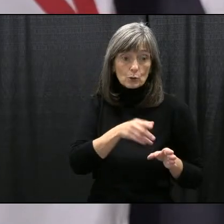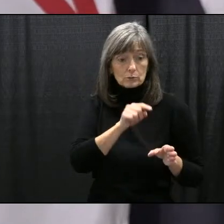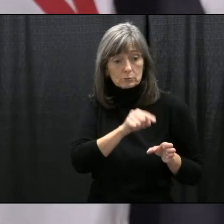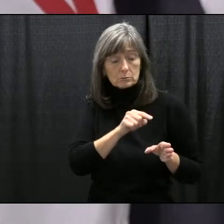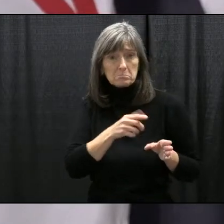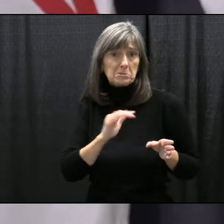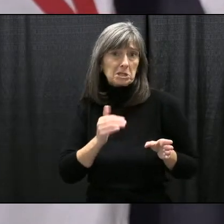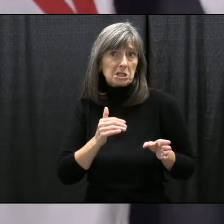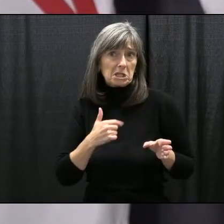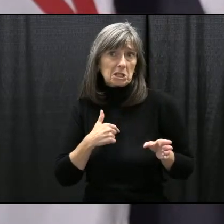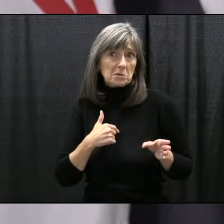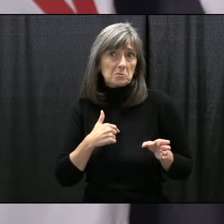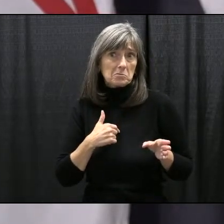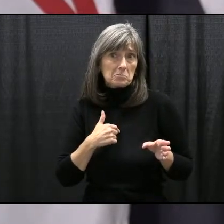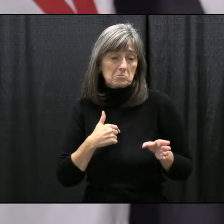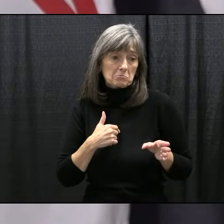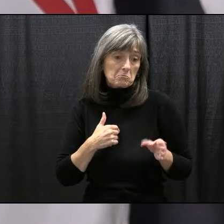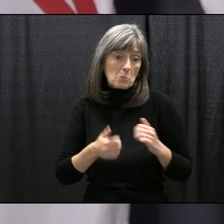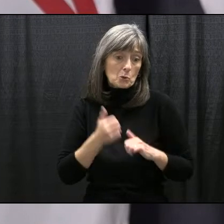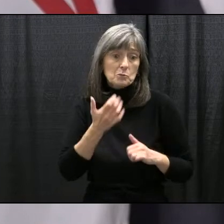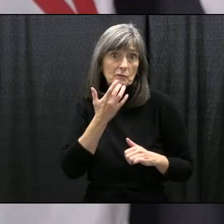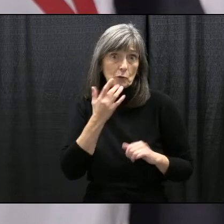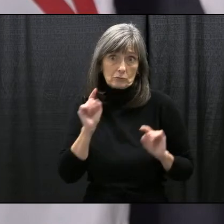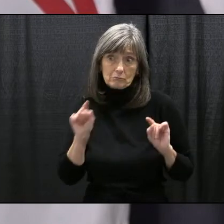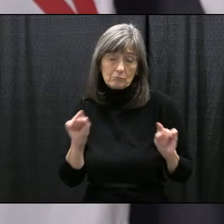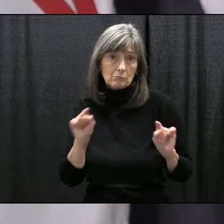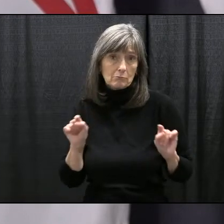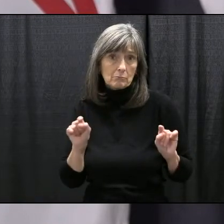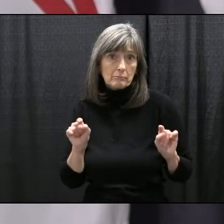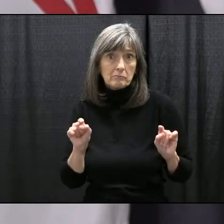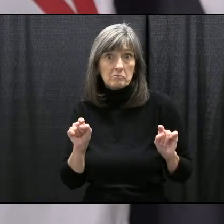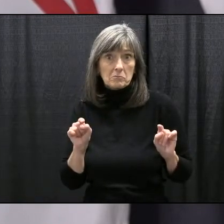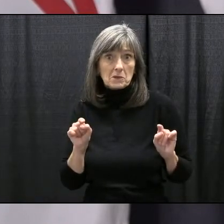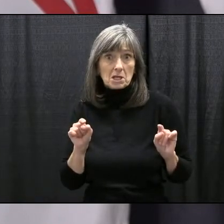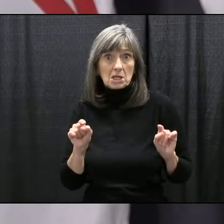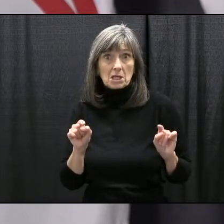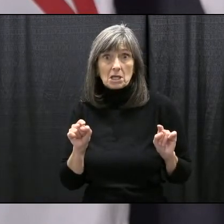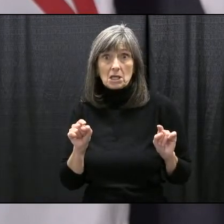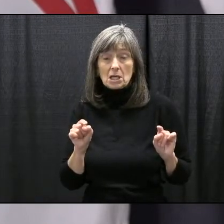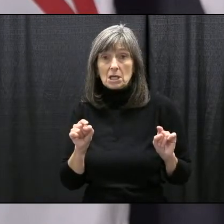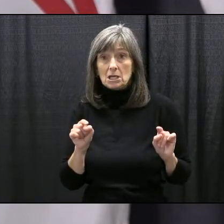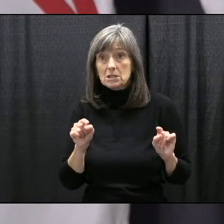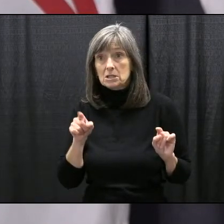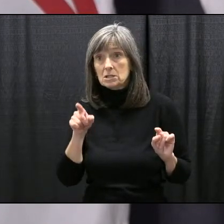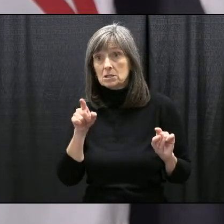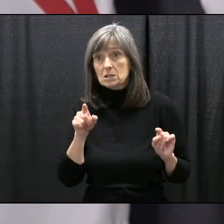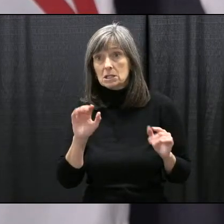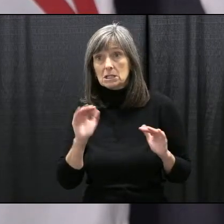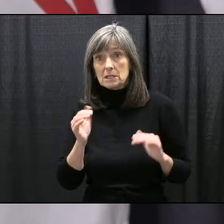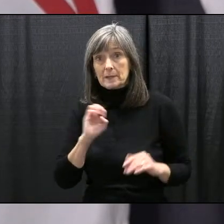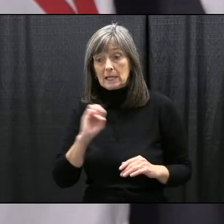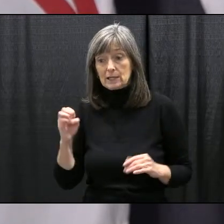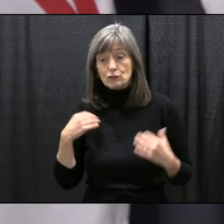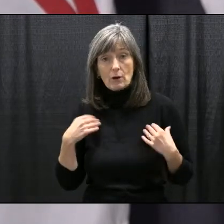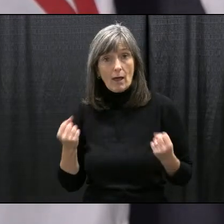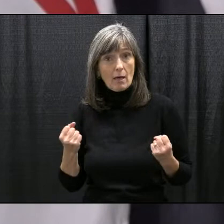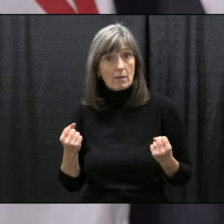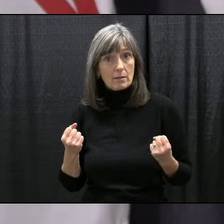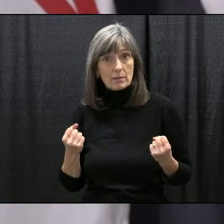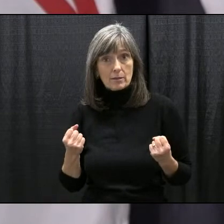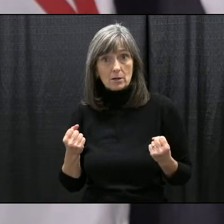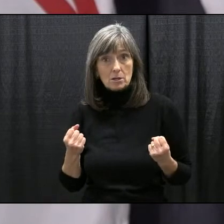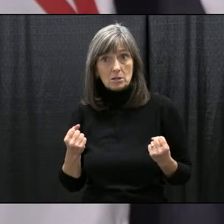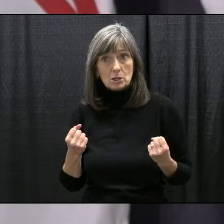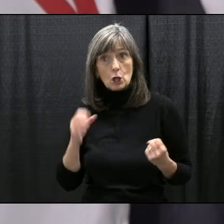the most attractive solution, judging by the fact that I'm told that there is no difficulty from Eastern Health's point of view in